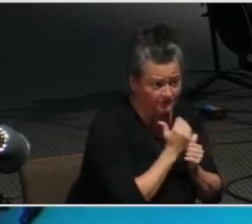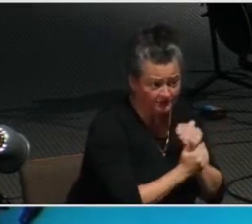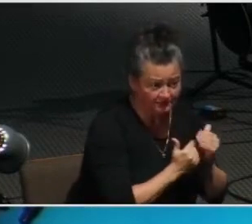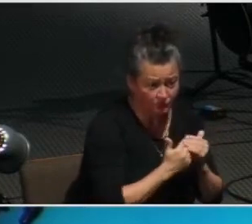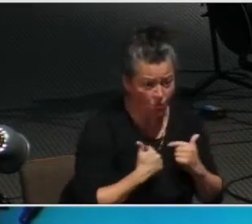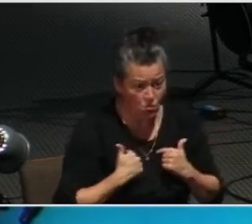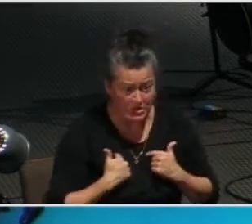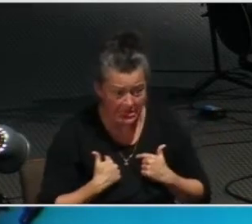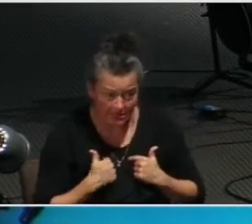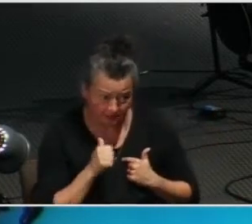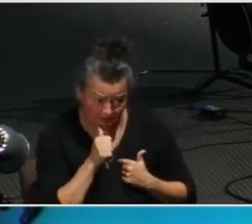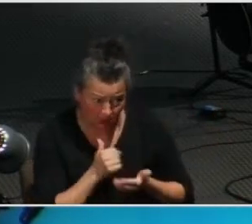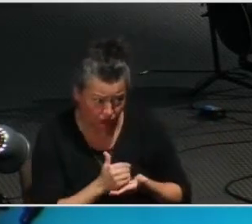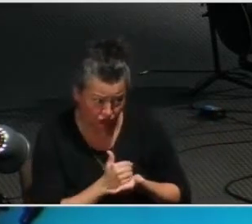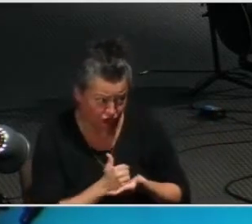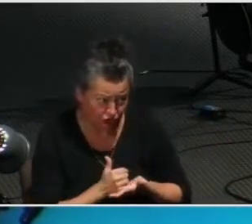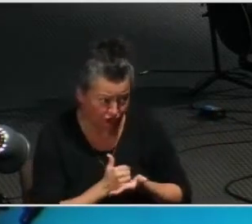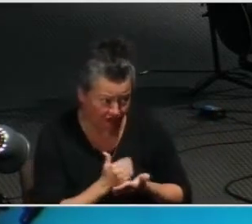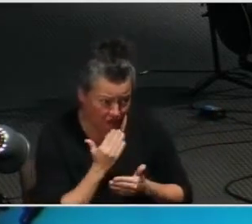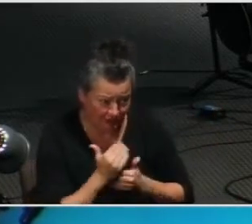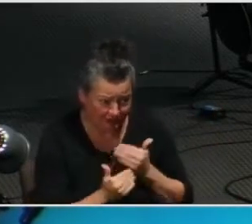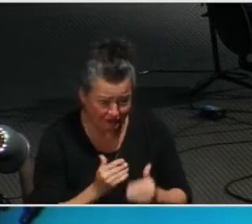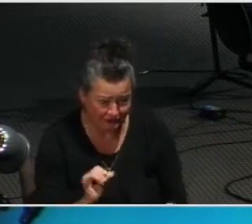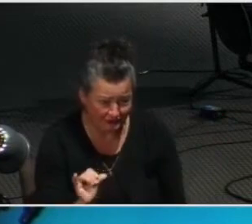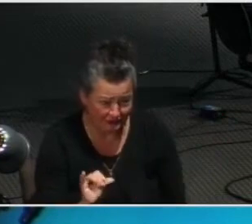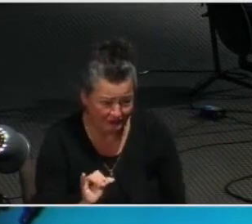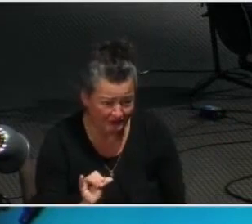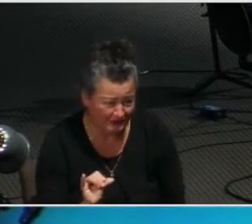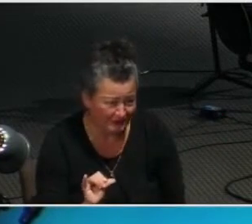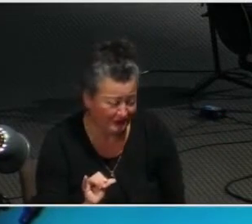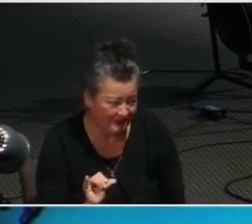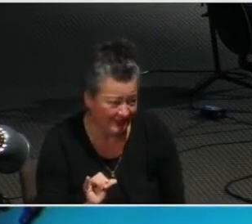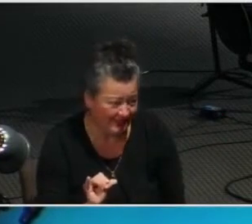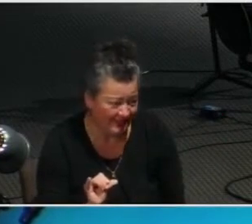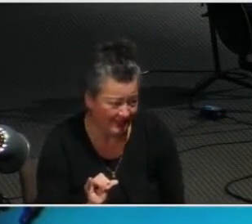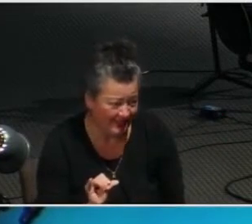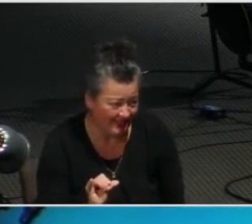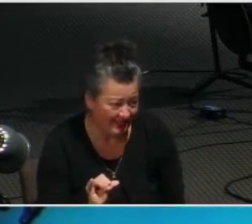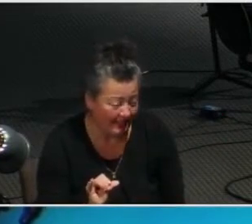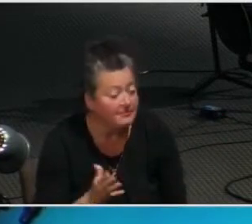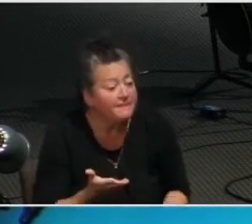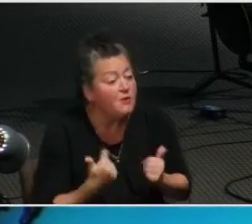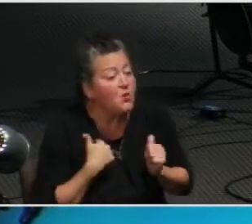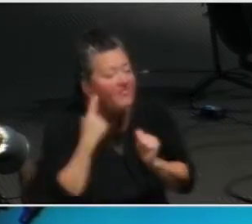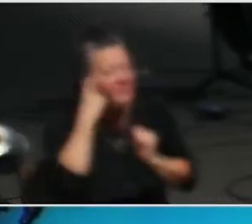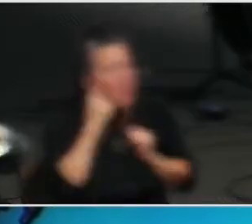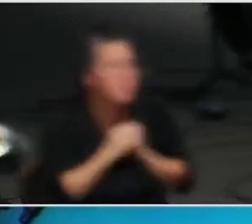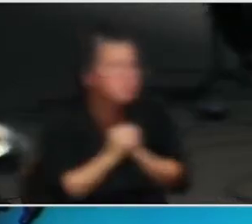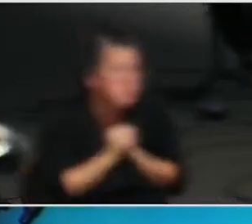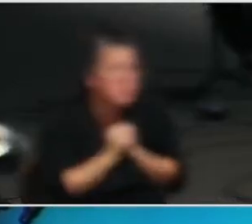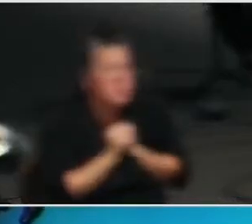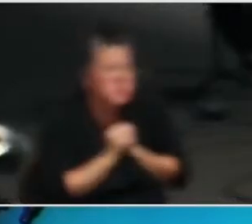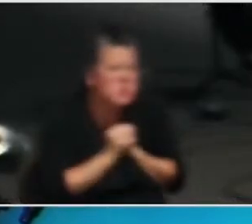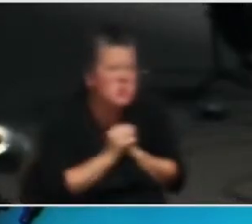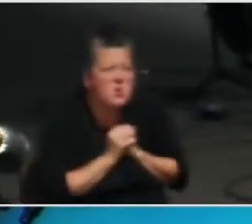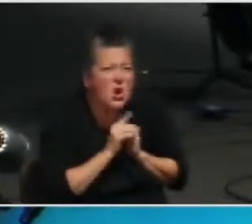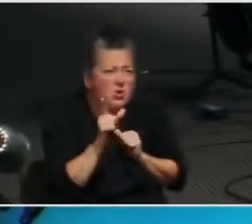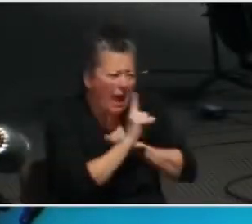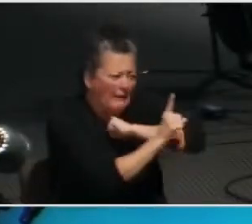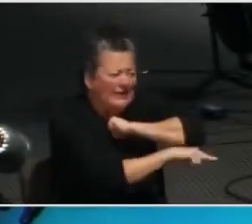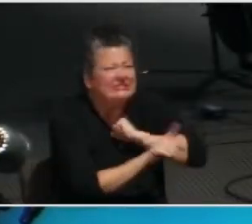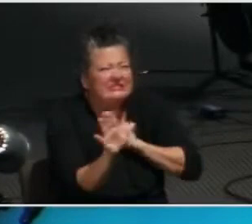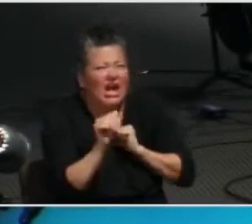But we somehow think that people today should all receive grace or God's unfair. But God is